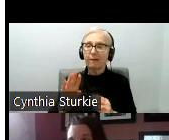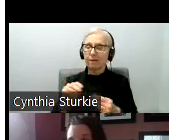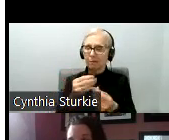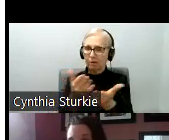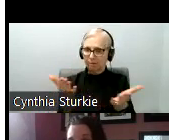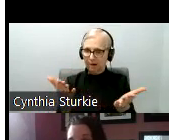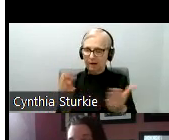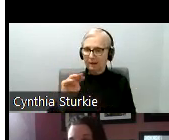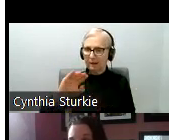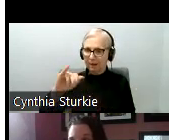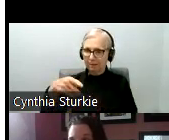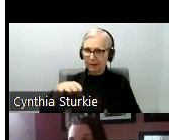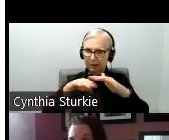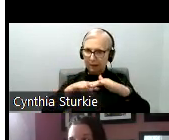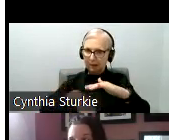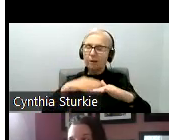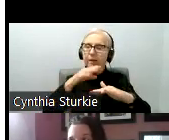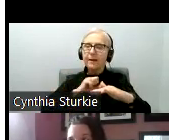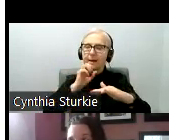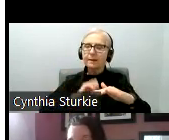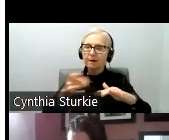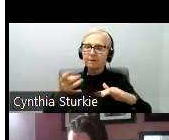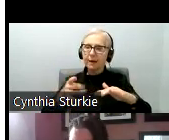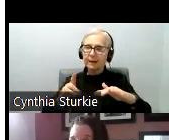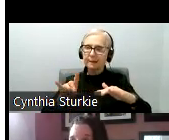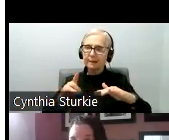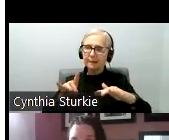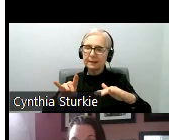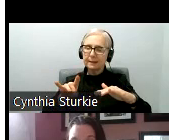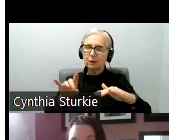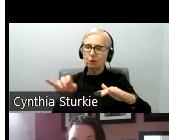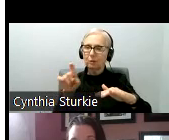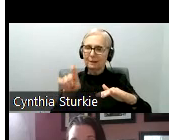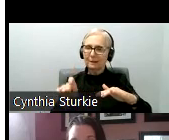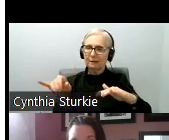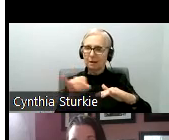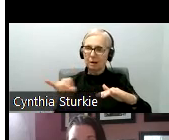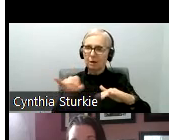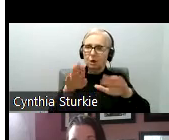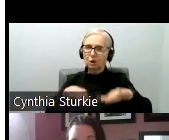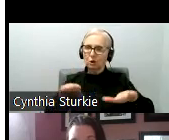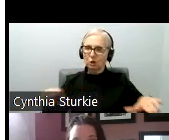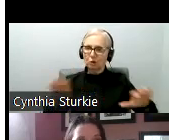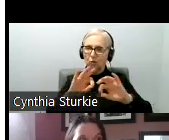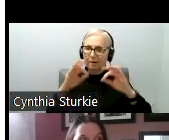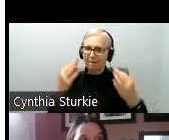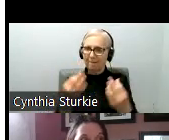to minors under the age of 18, though, you do need to also receive the children and family